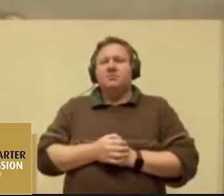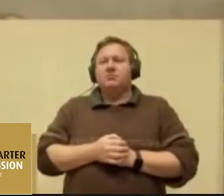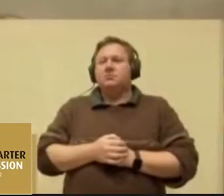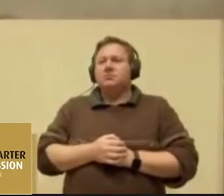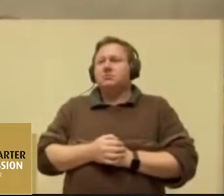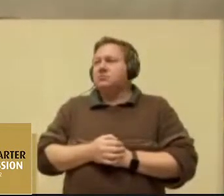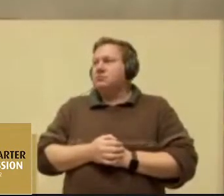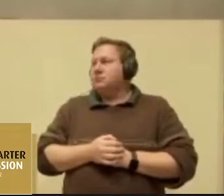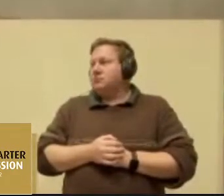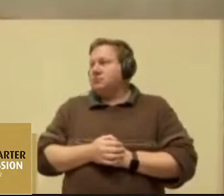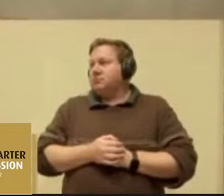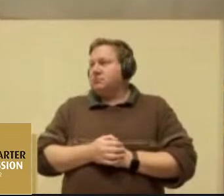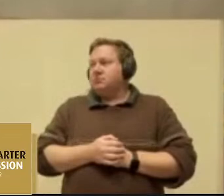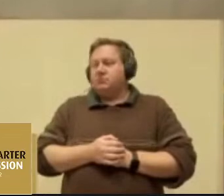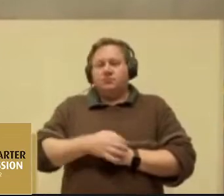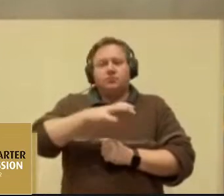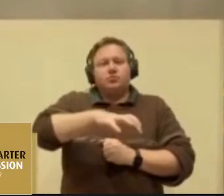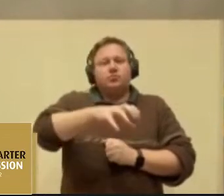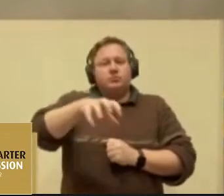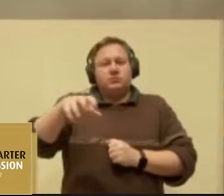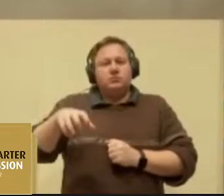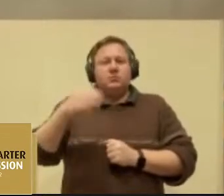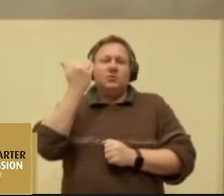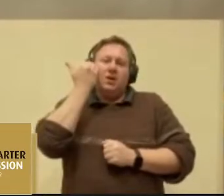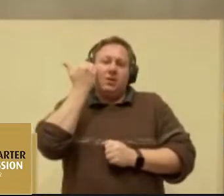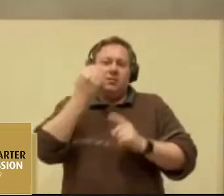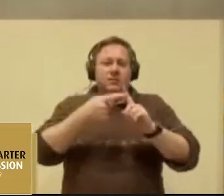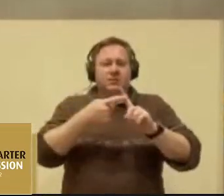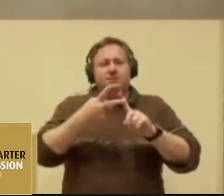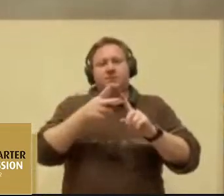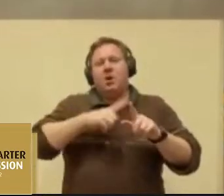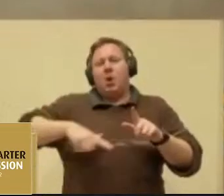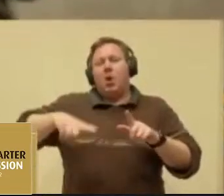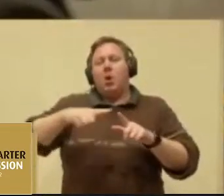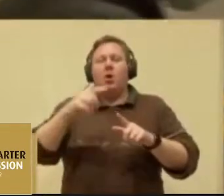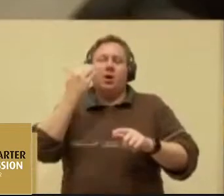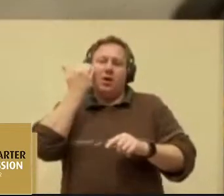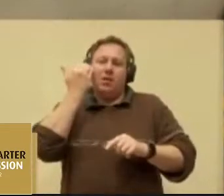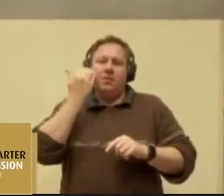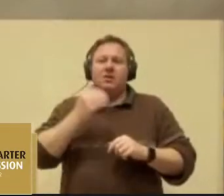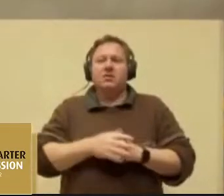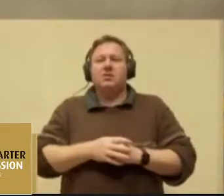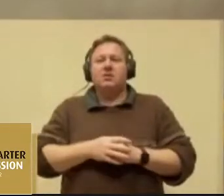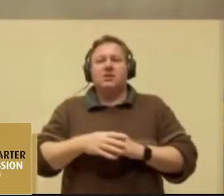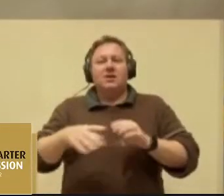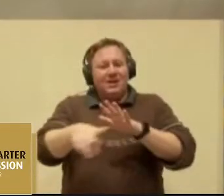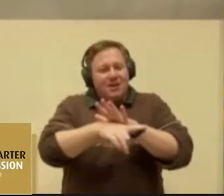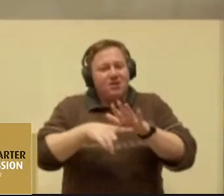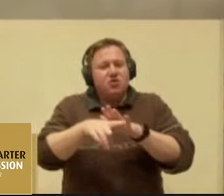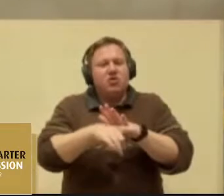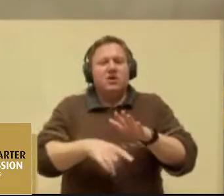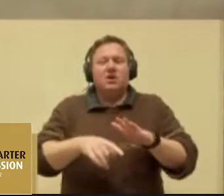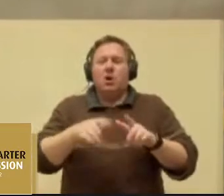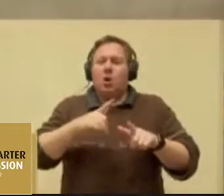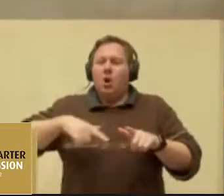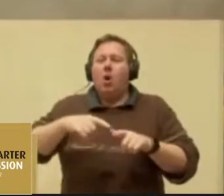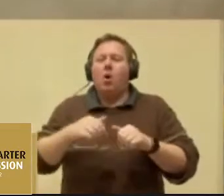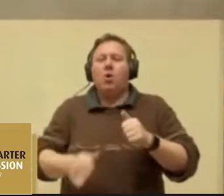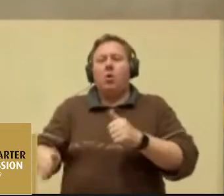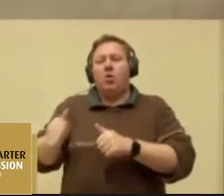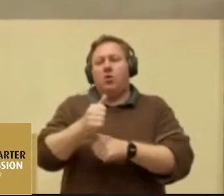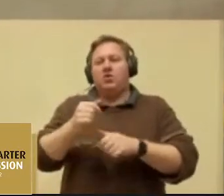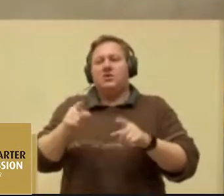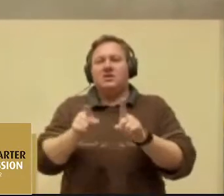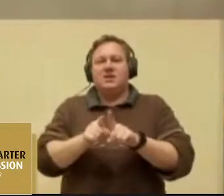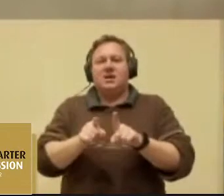i want to say to the provincial government and to the local government districts and local authorities your biggest